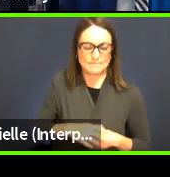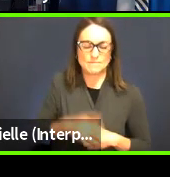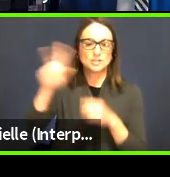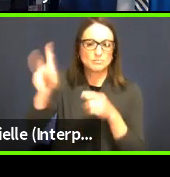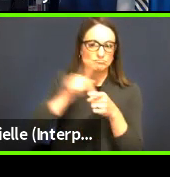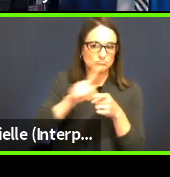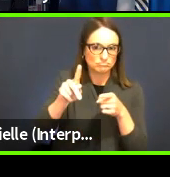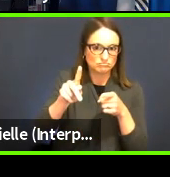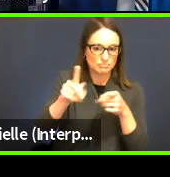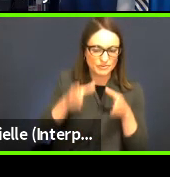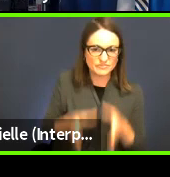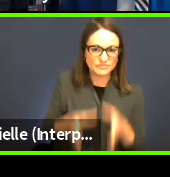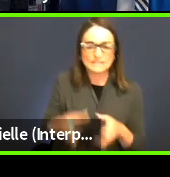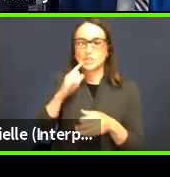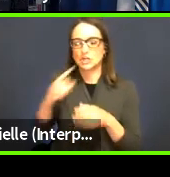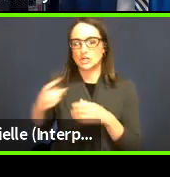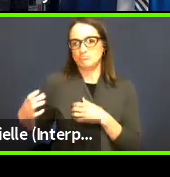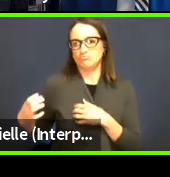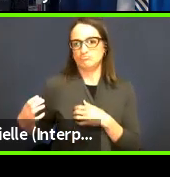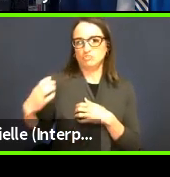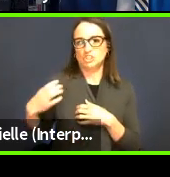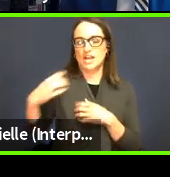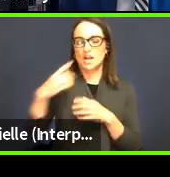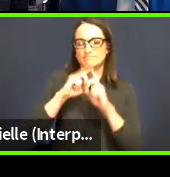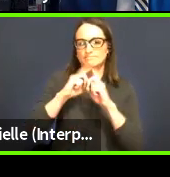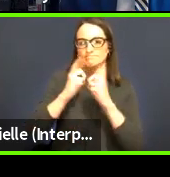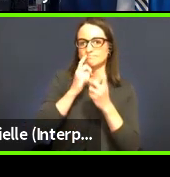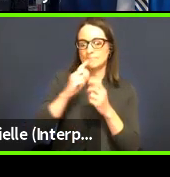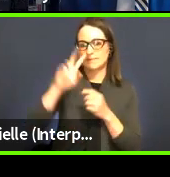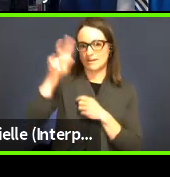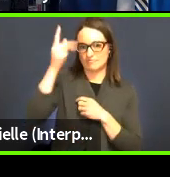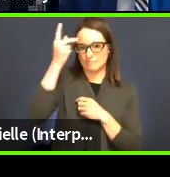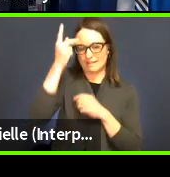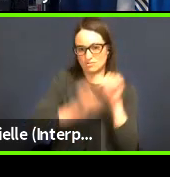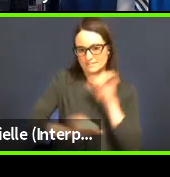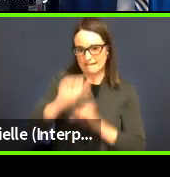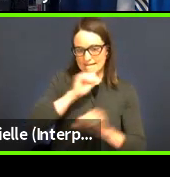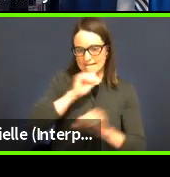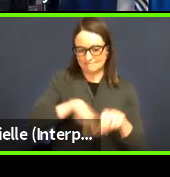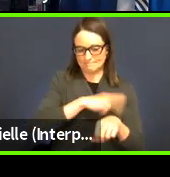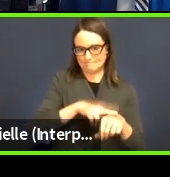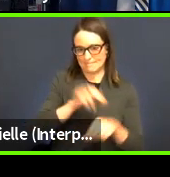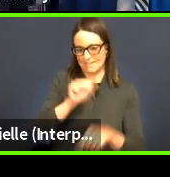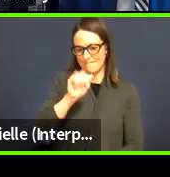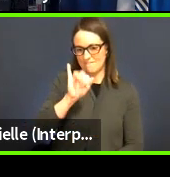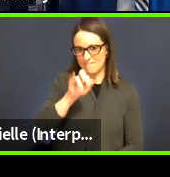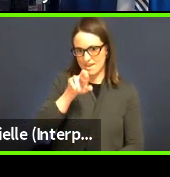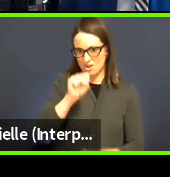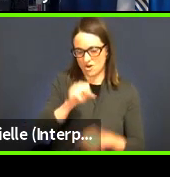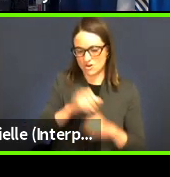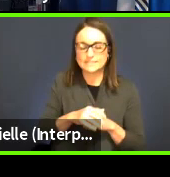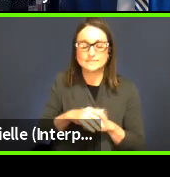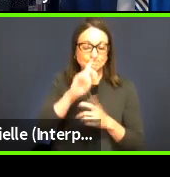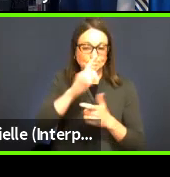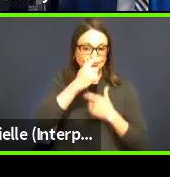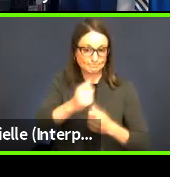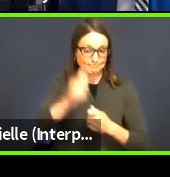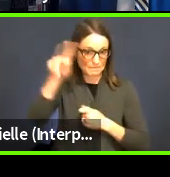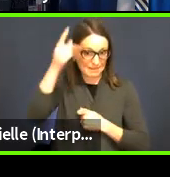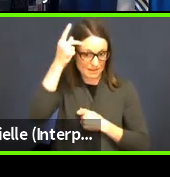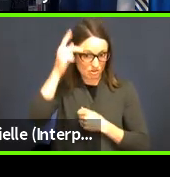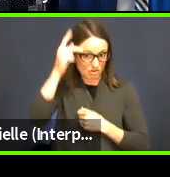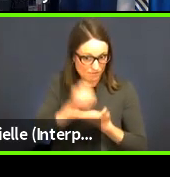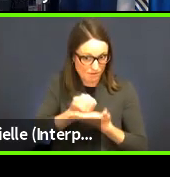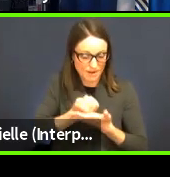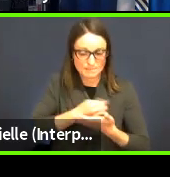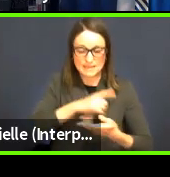of the Department of Political Science and International Affairs. His areas of interest are political economy, business government